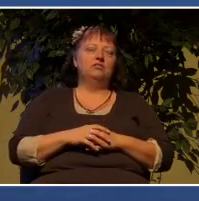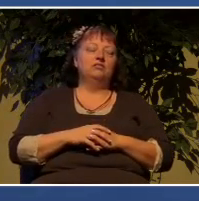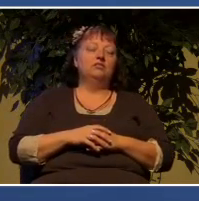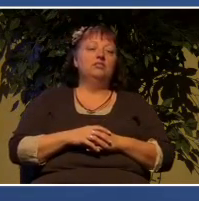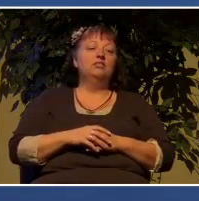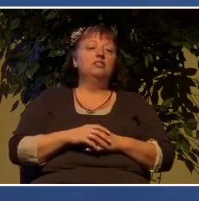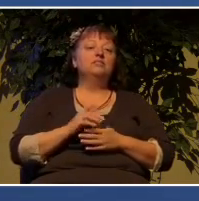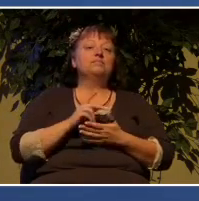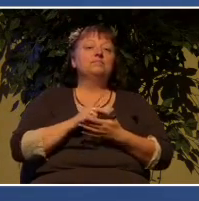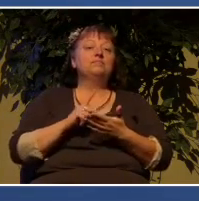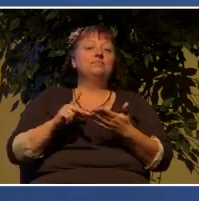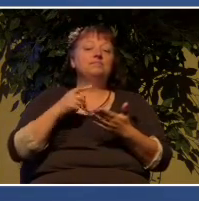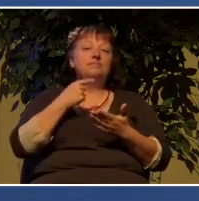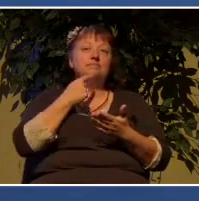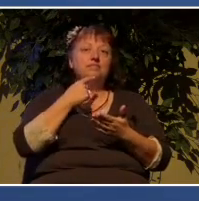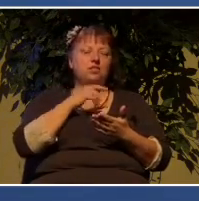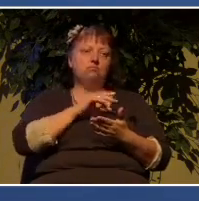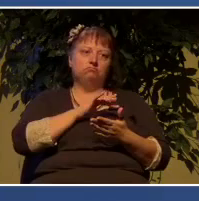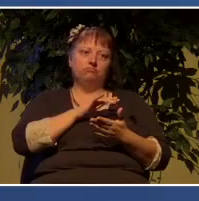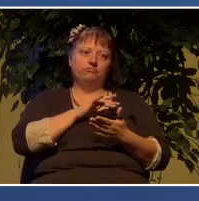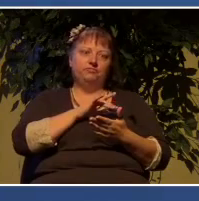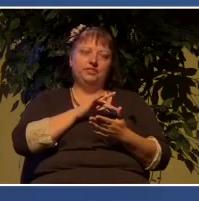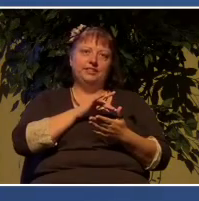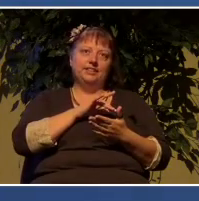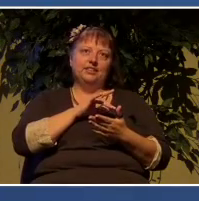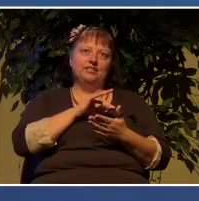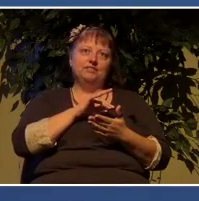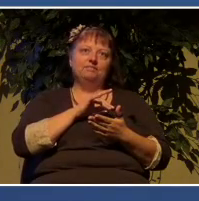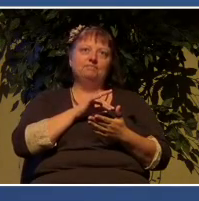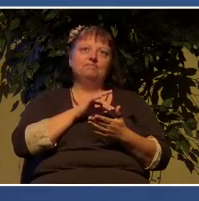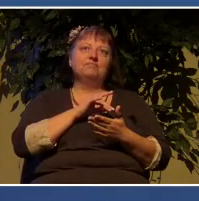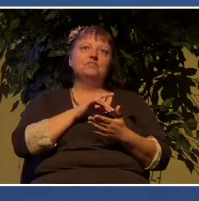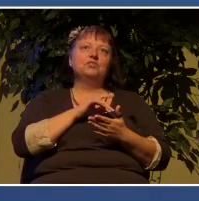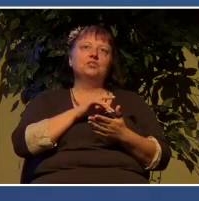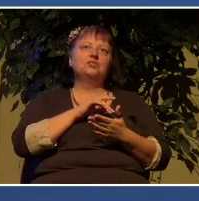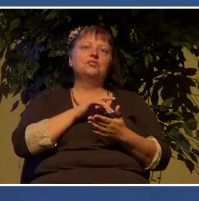and fascinating argument it is. He says love